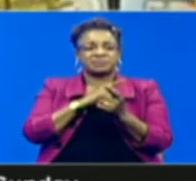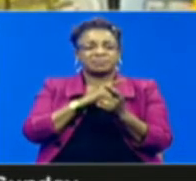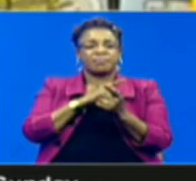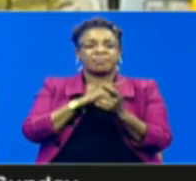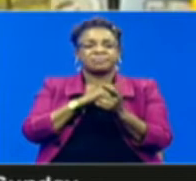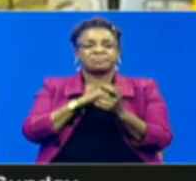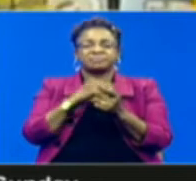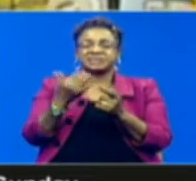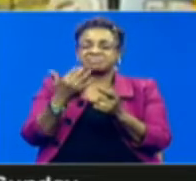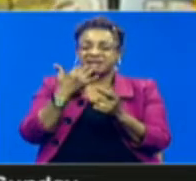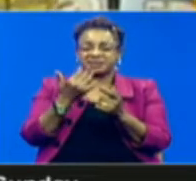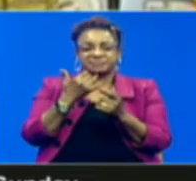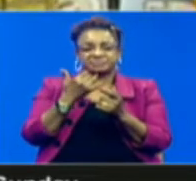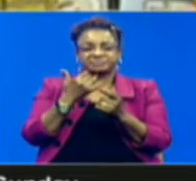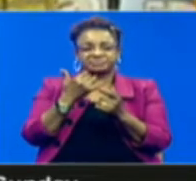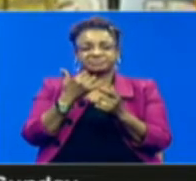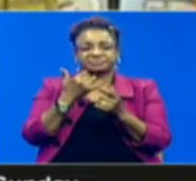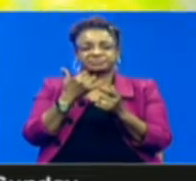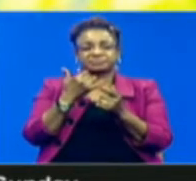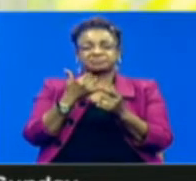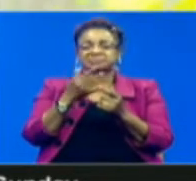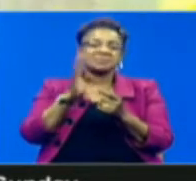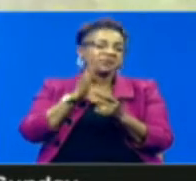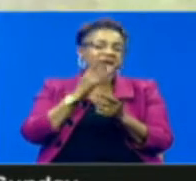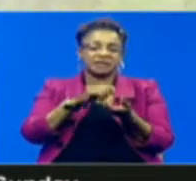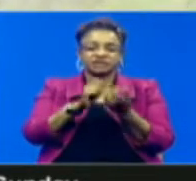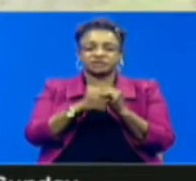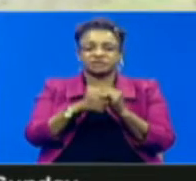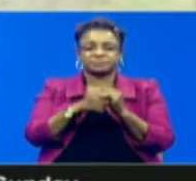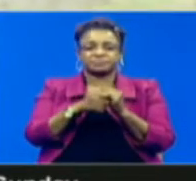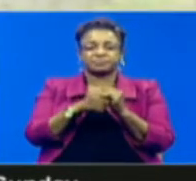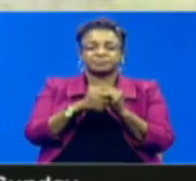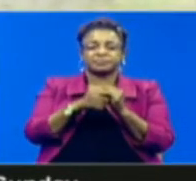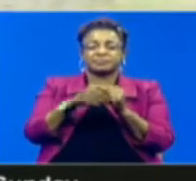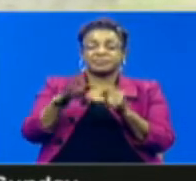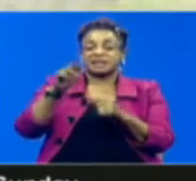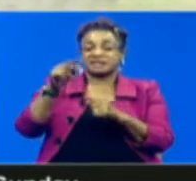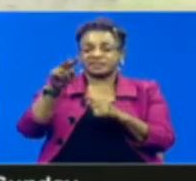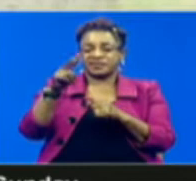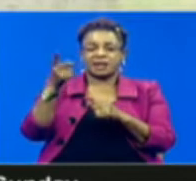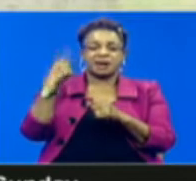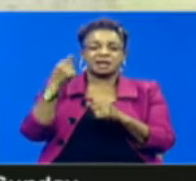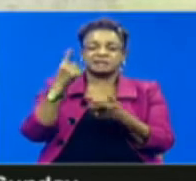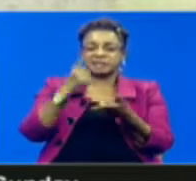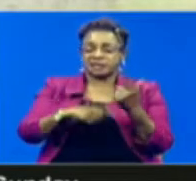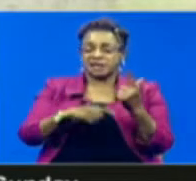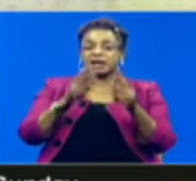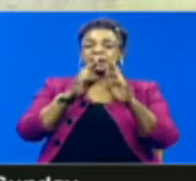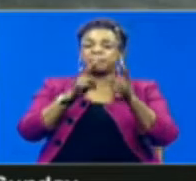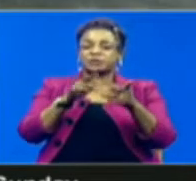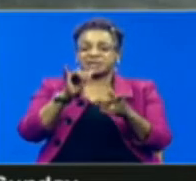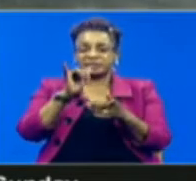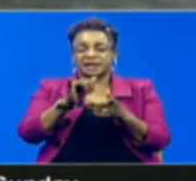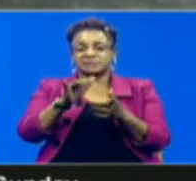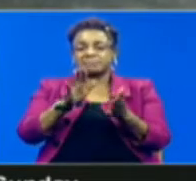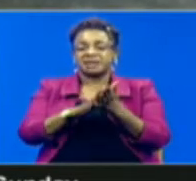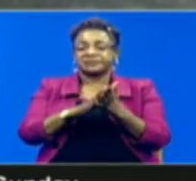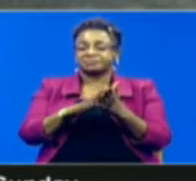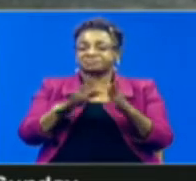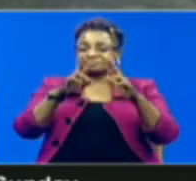smelly, discolored. NTV last year reported on the investigations uncovered by detectives